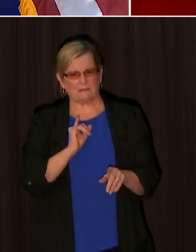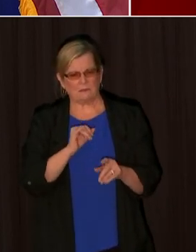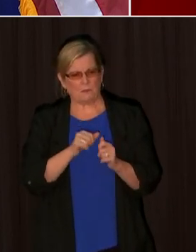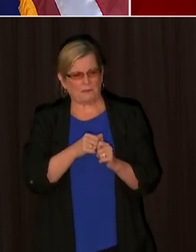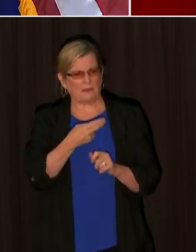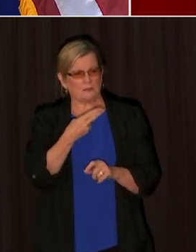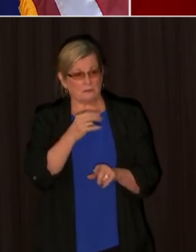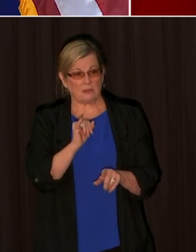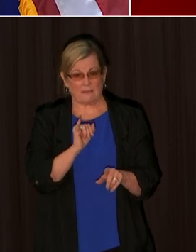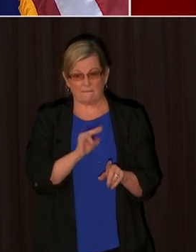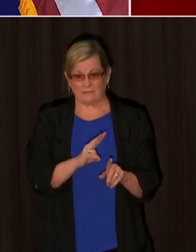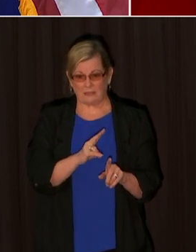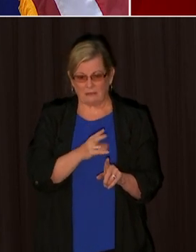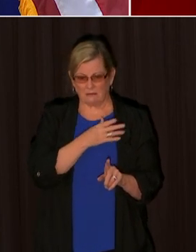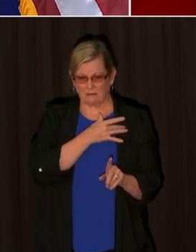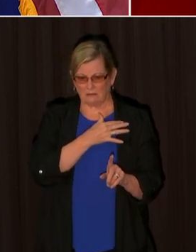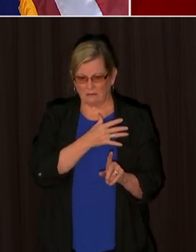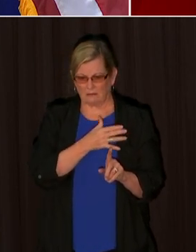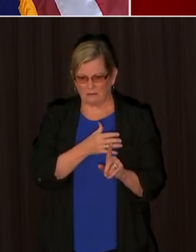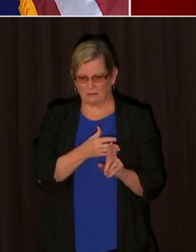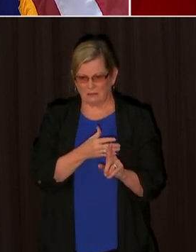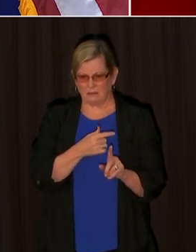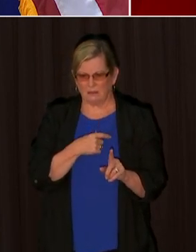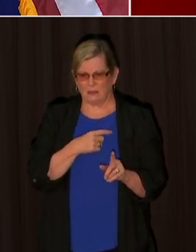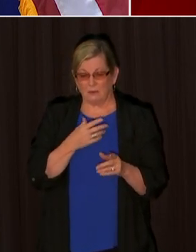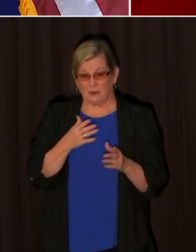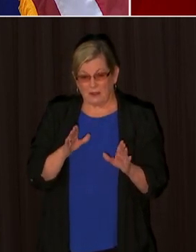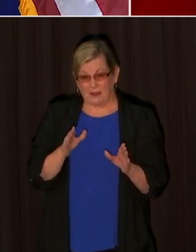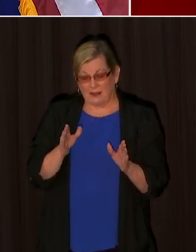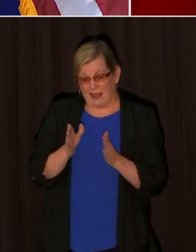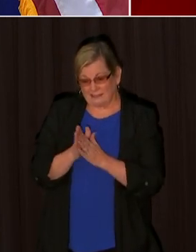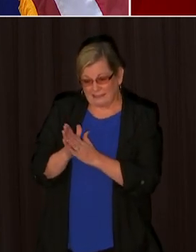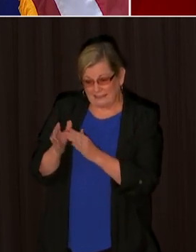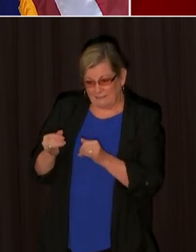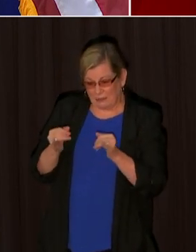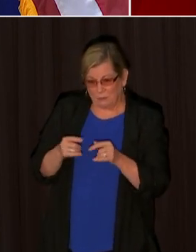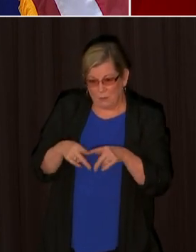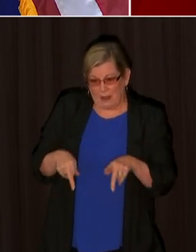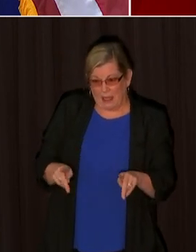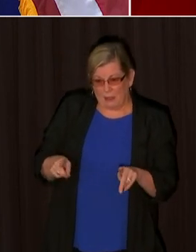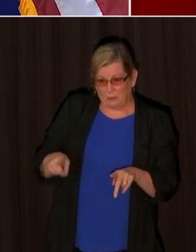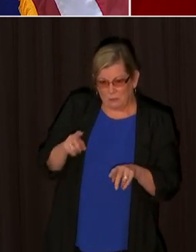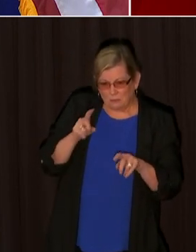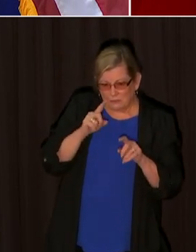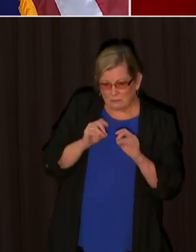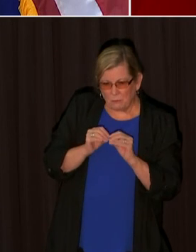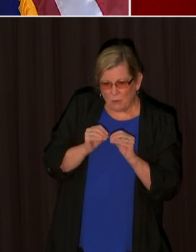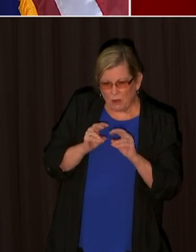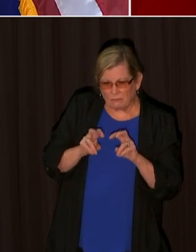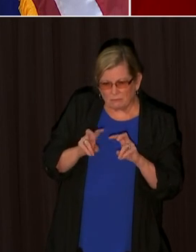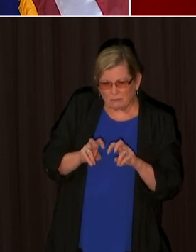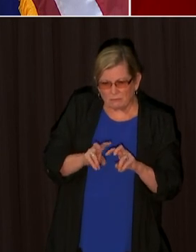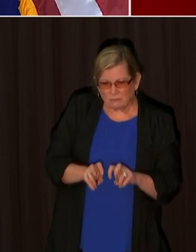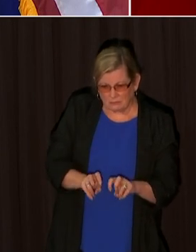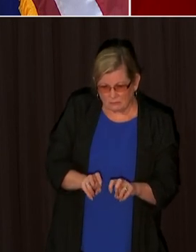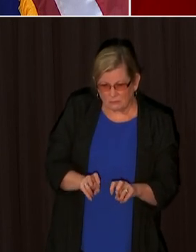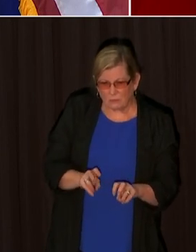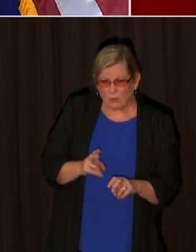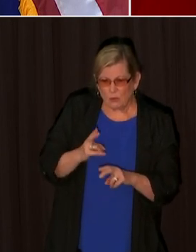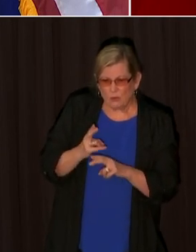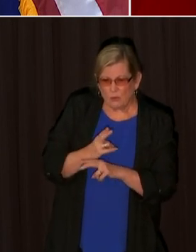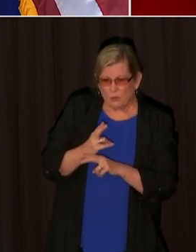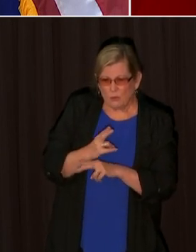to that, allowing for people to do things to initiate PrEP, using telehealth, some at-home